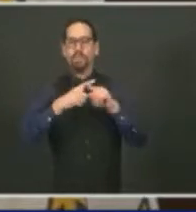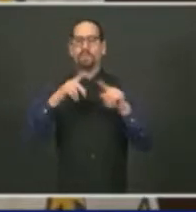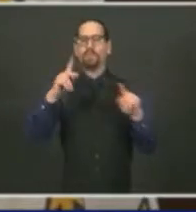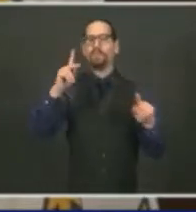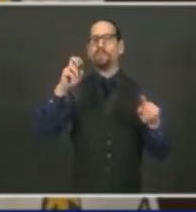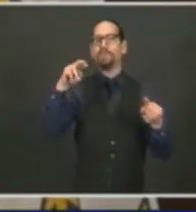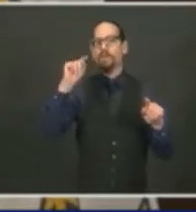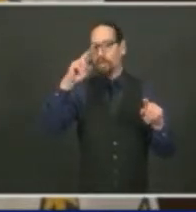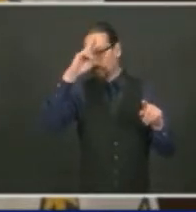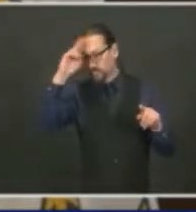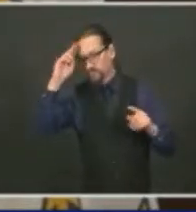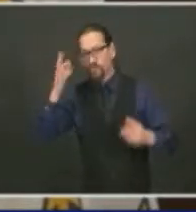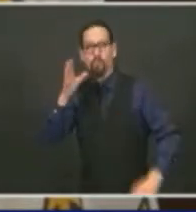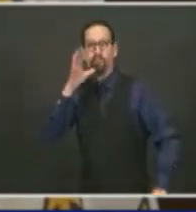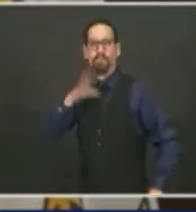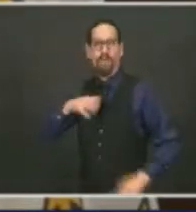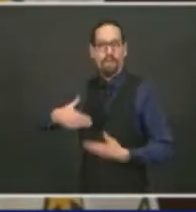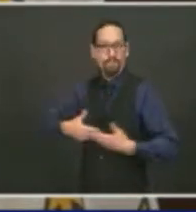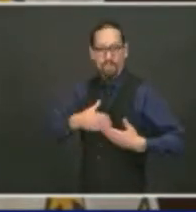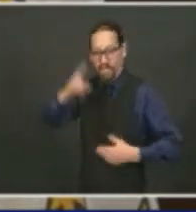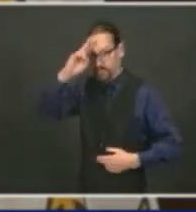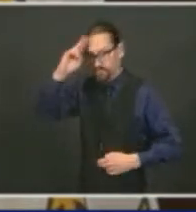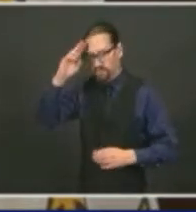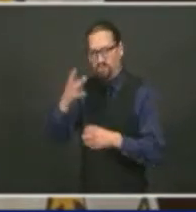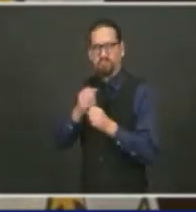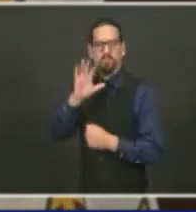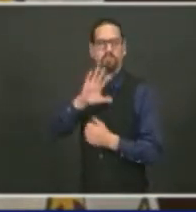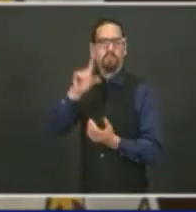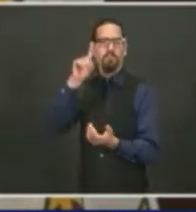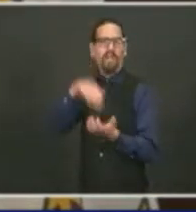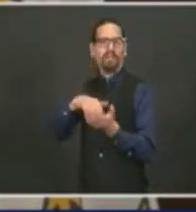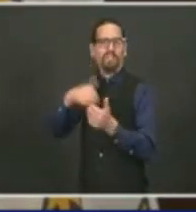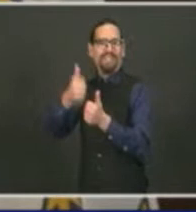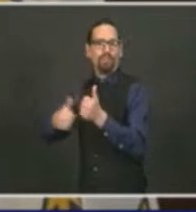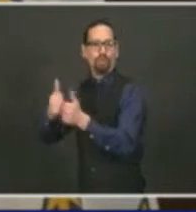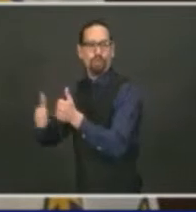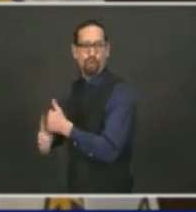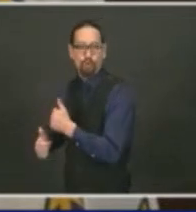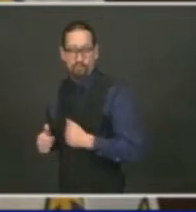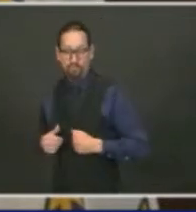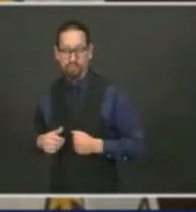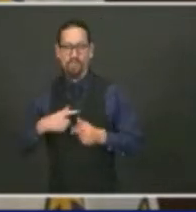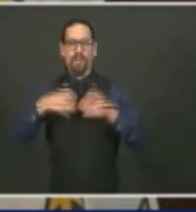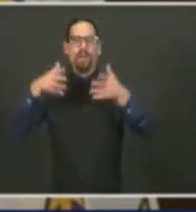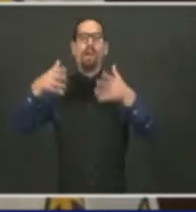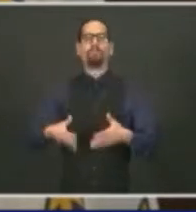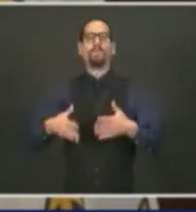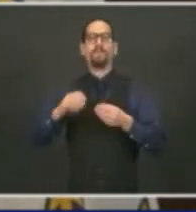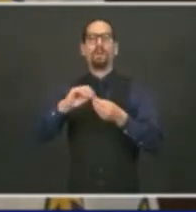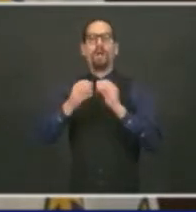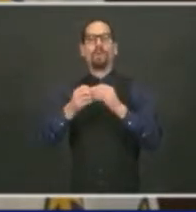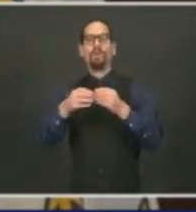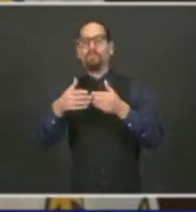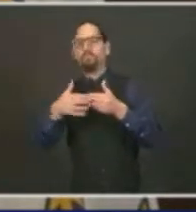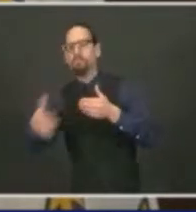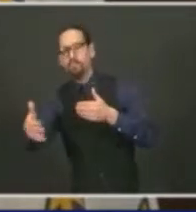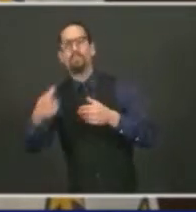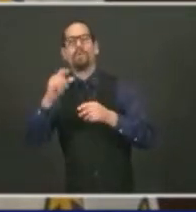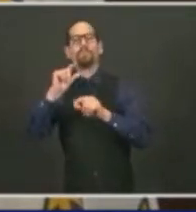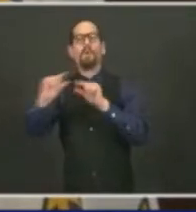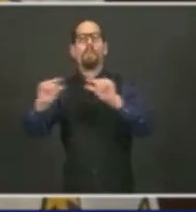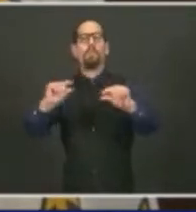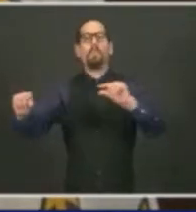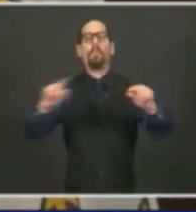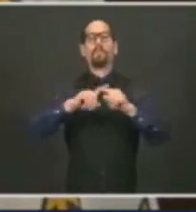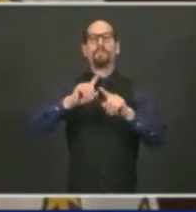County, Landmark, Roger Williams Hospital, and Fatima. Also, some of our other partners have received vaccine as well, and this includes Westerly